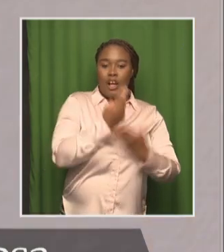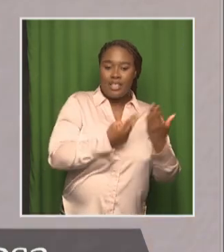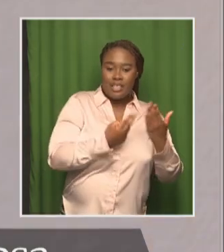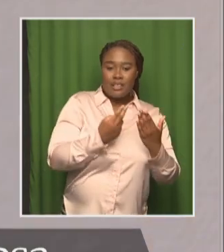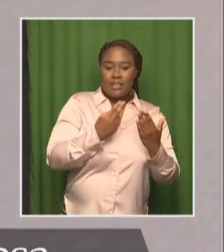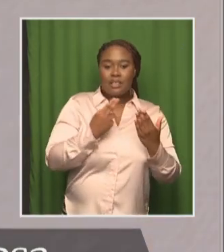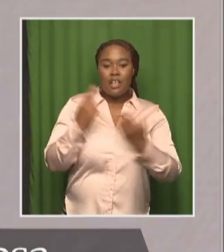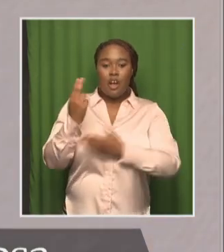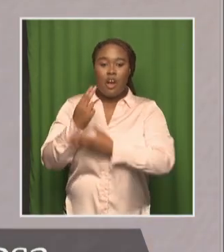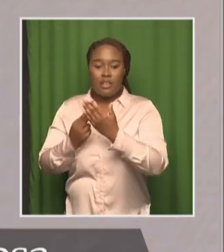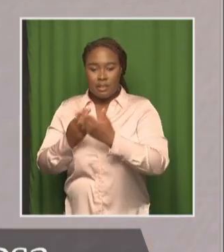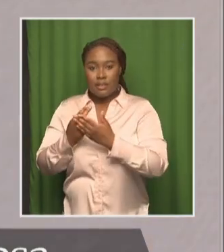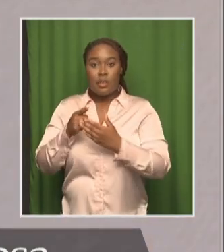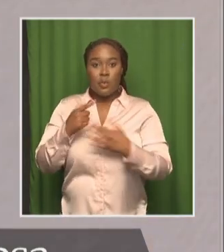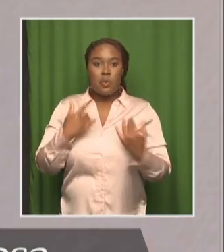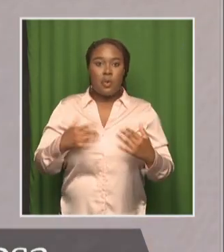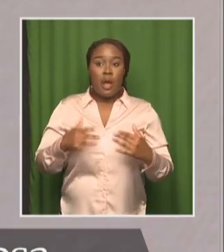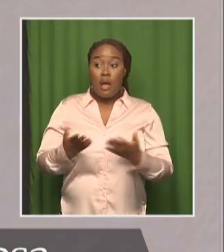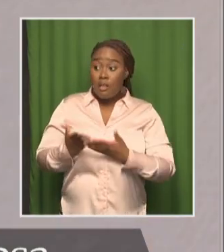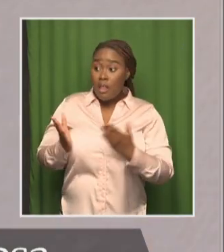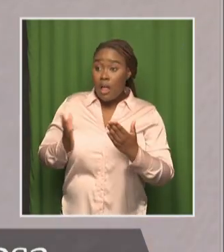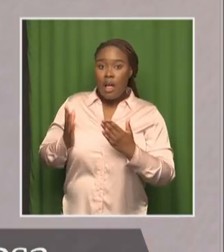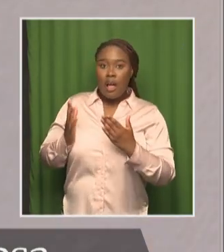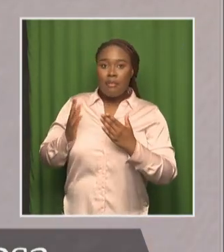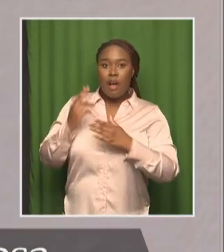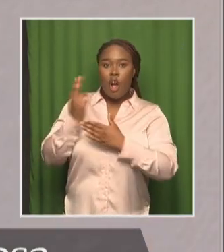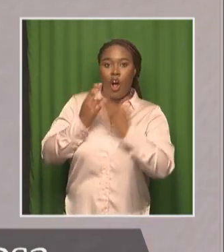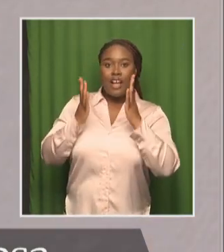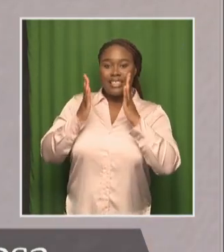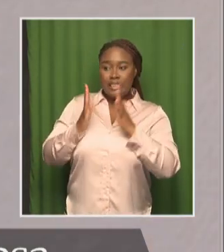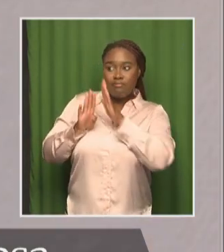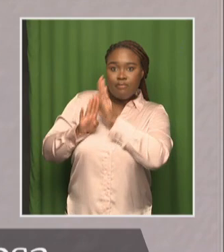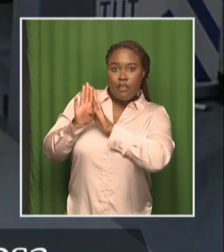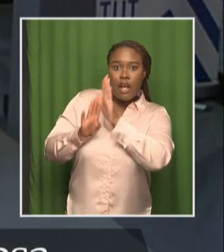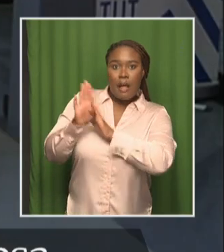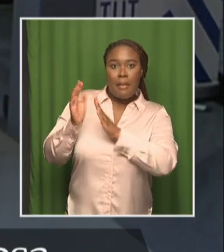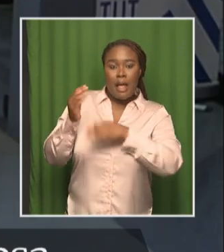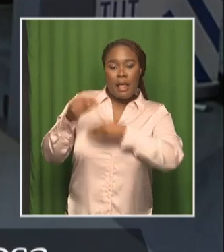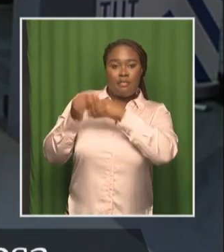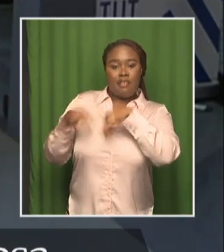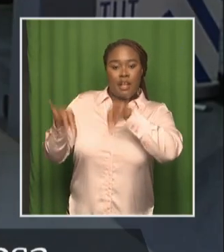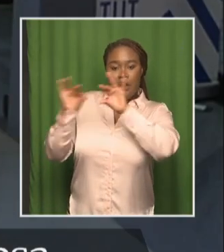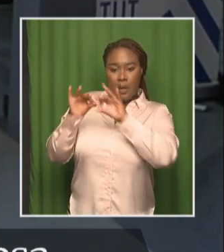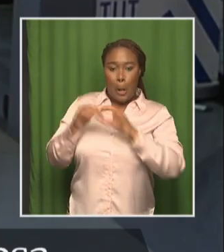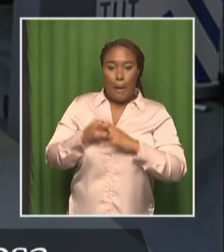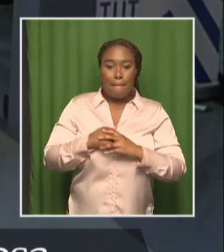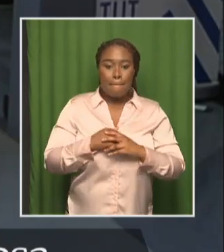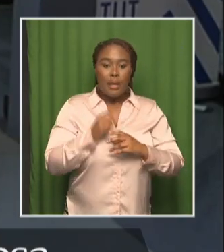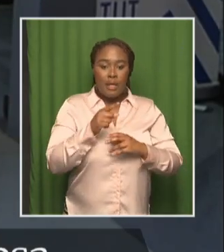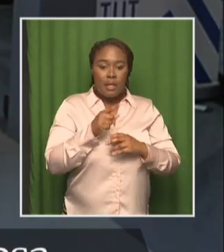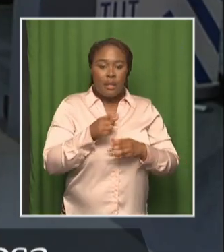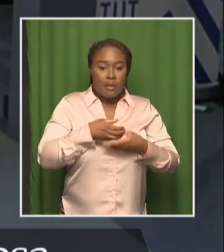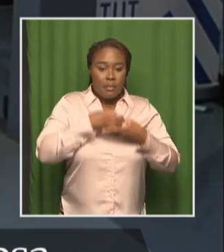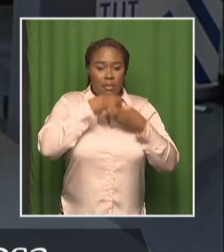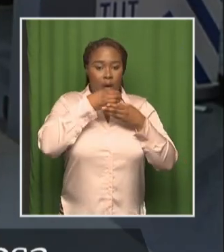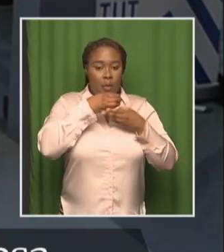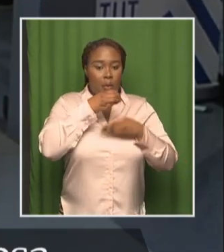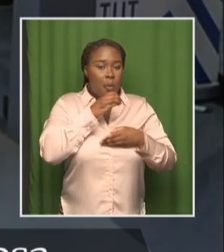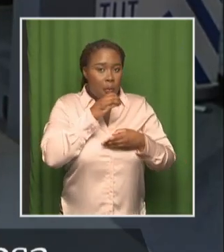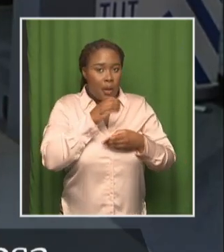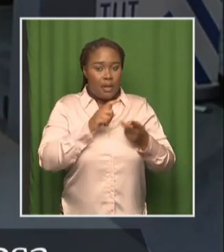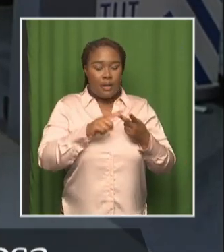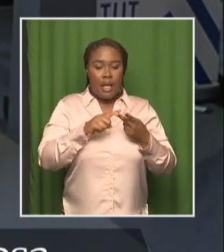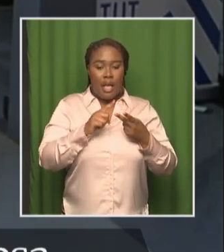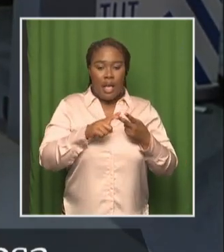profound impact on the artist's development. From the traditional glass-blowing techniques of pilchard to the